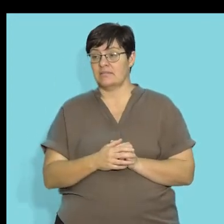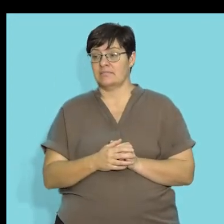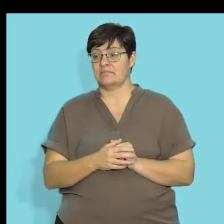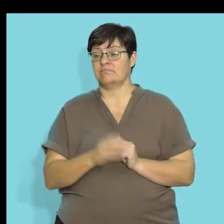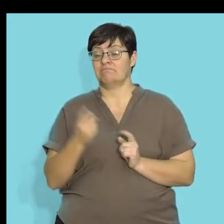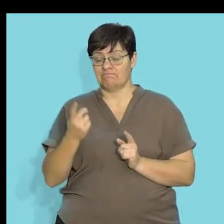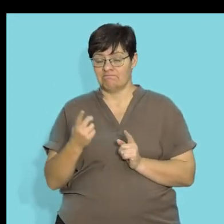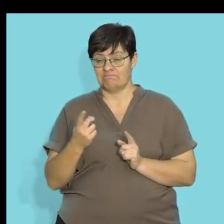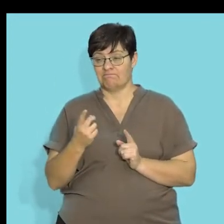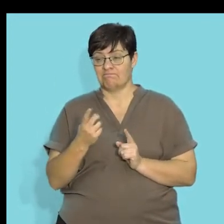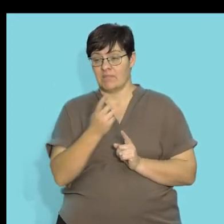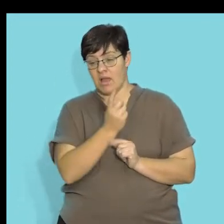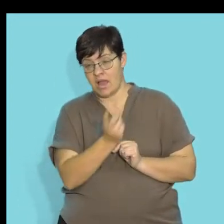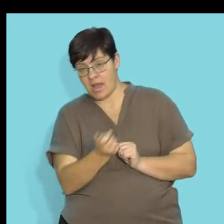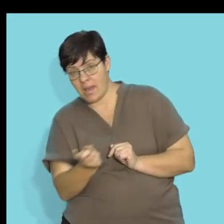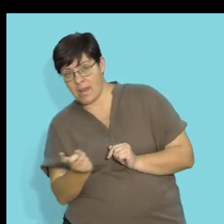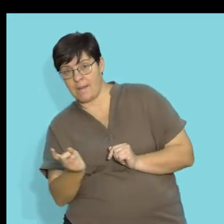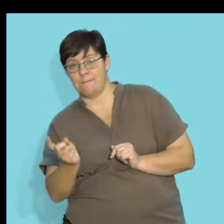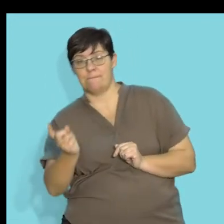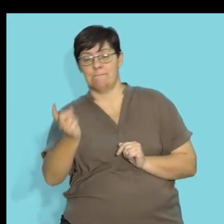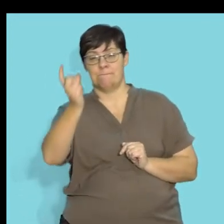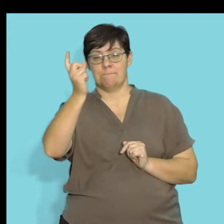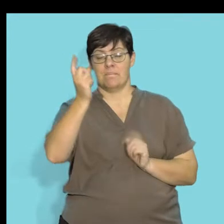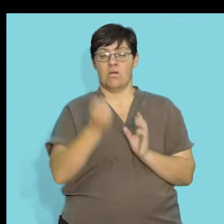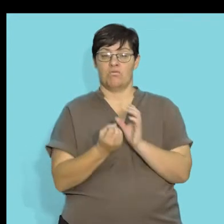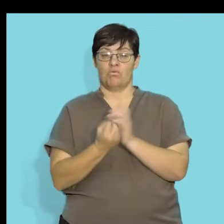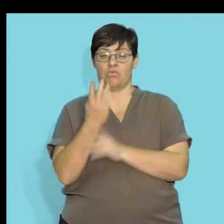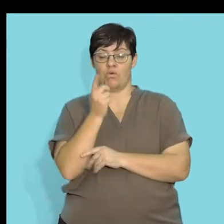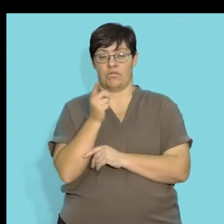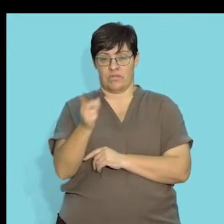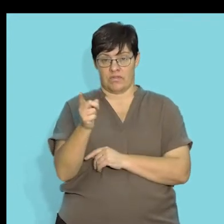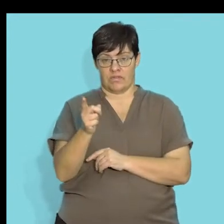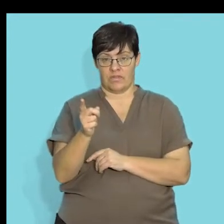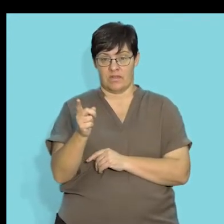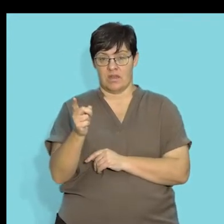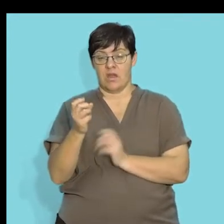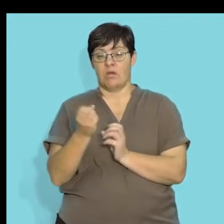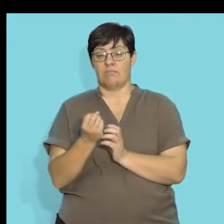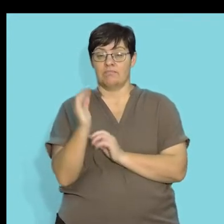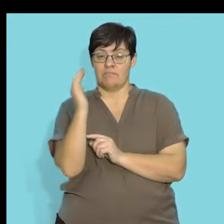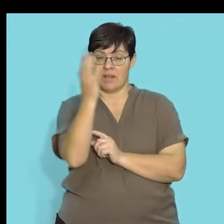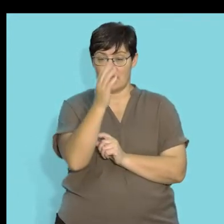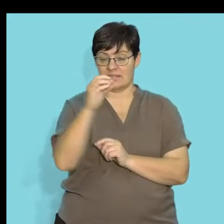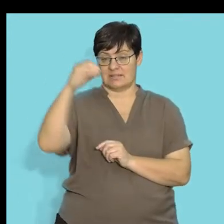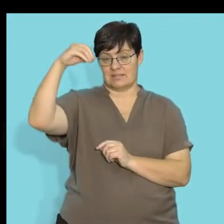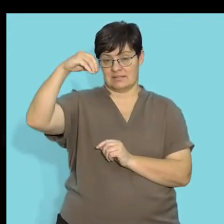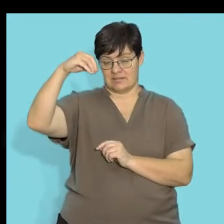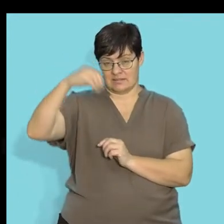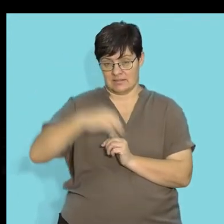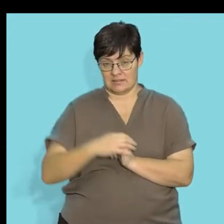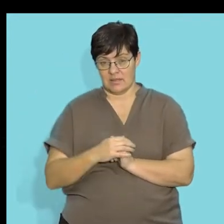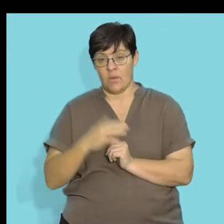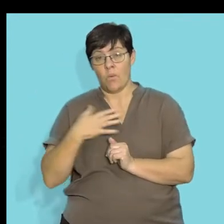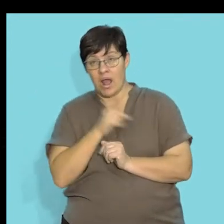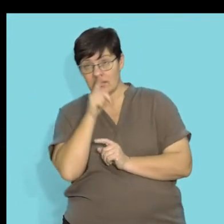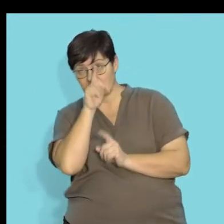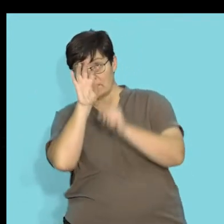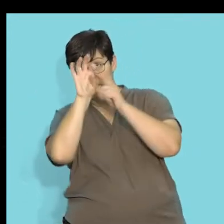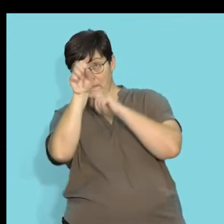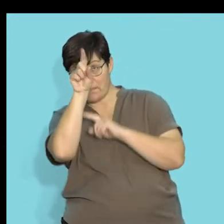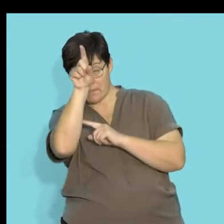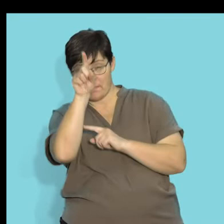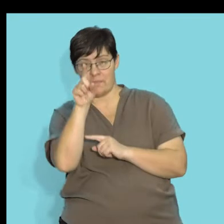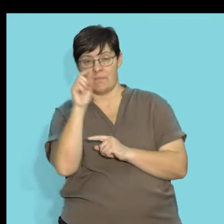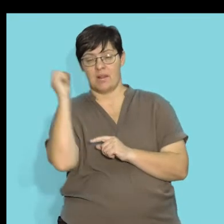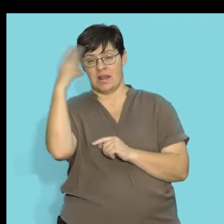the shoot tends to curve upwards, stimulating the growth of the tips of the apical buds towards light.